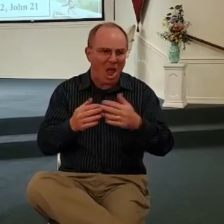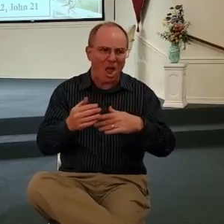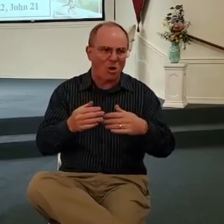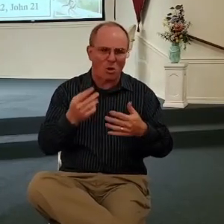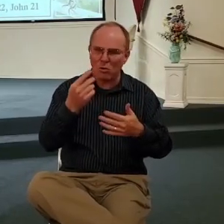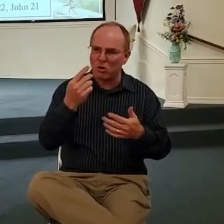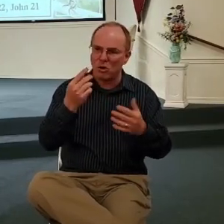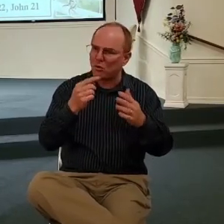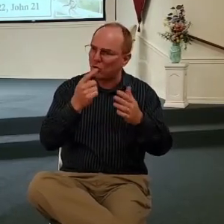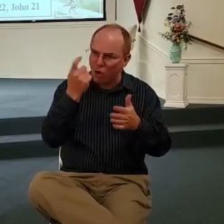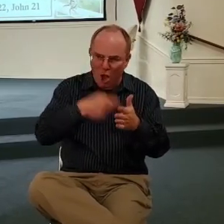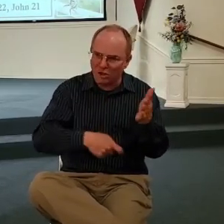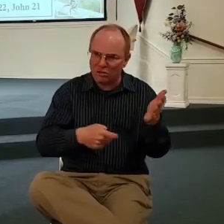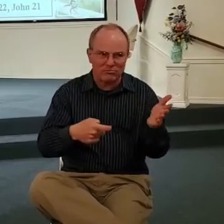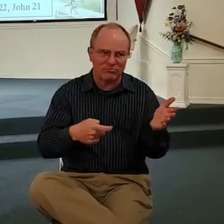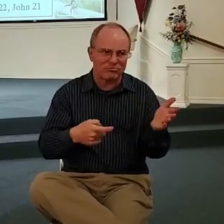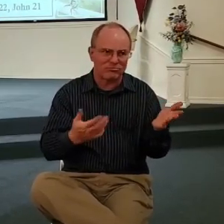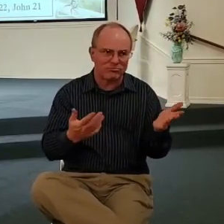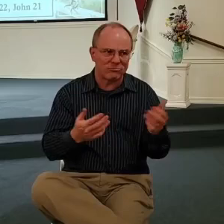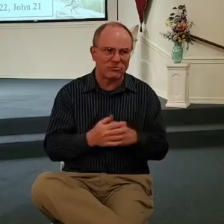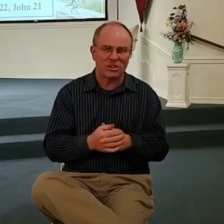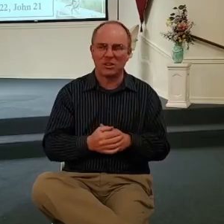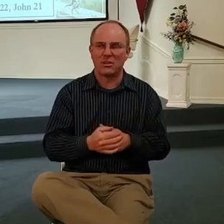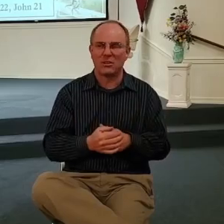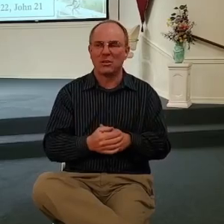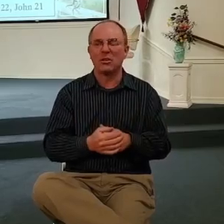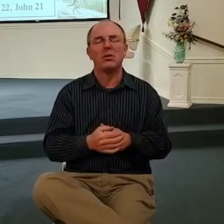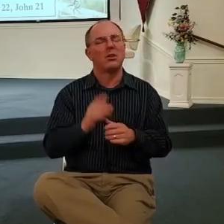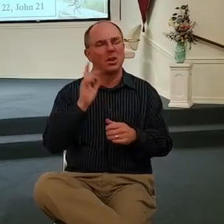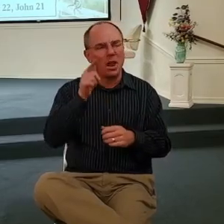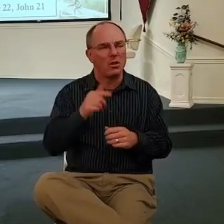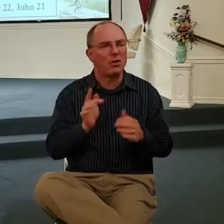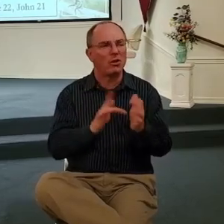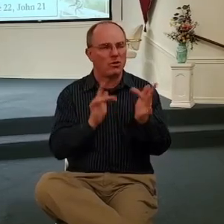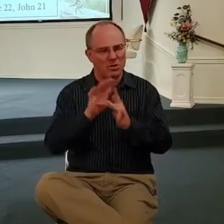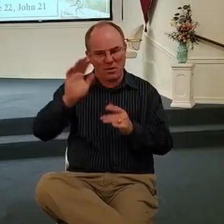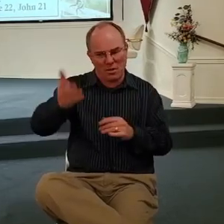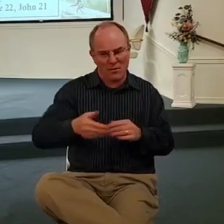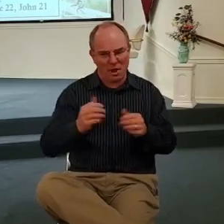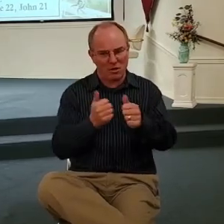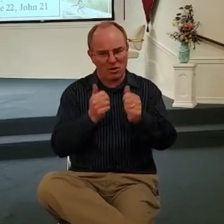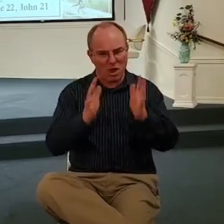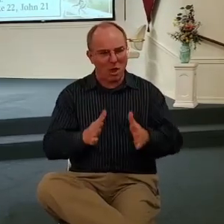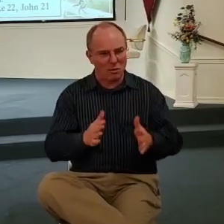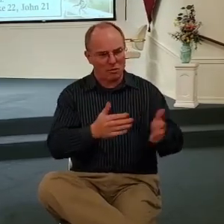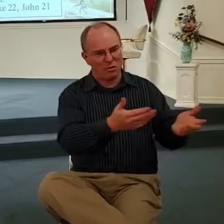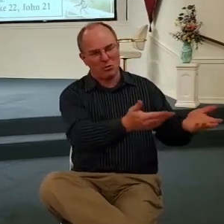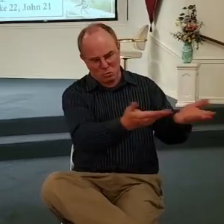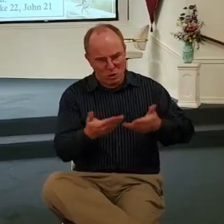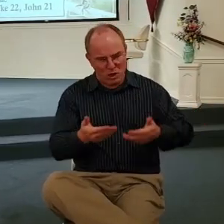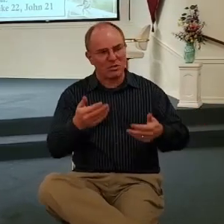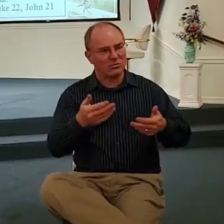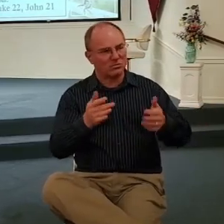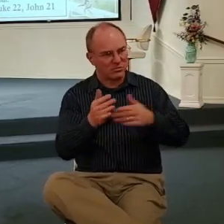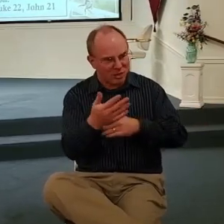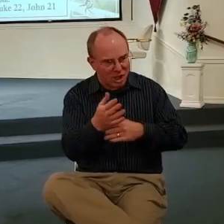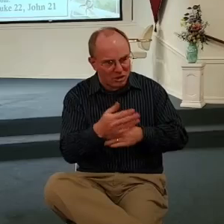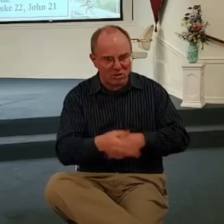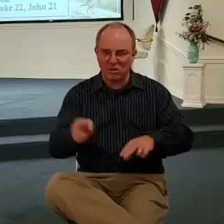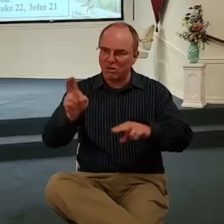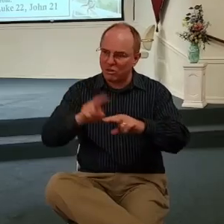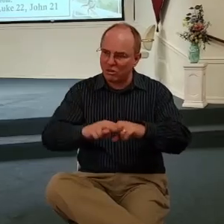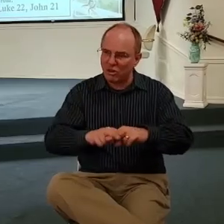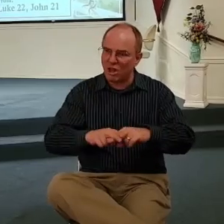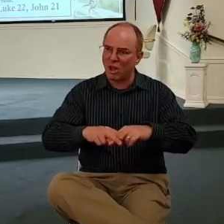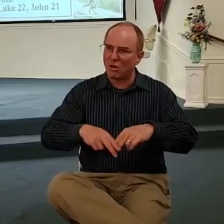A little later on in this passage, Jesus invites the disciples, after bringing in their catch, to come sit down to a fire and a meal